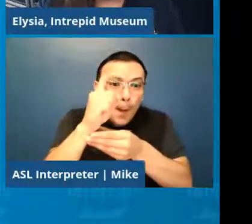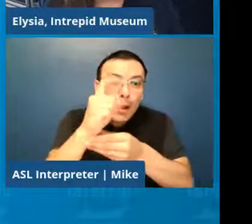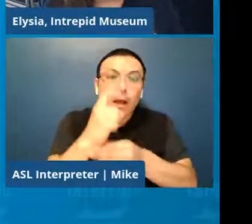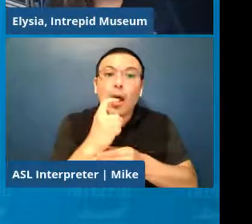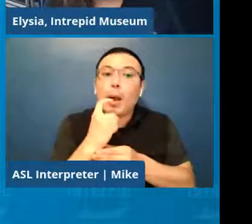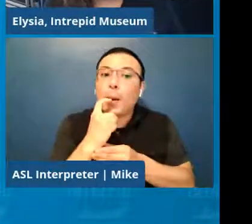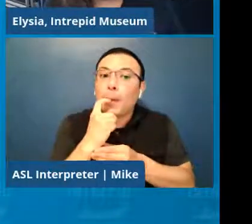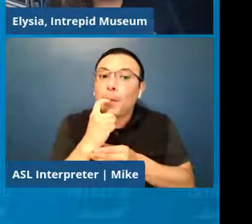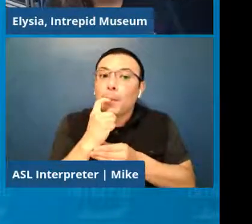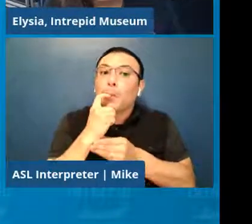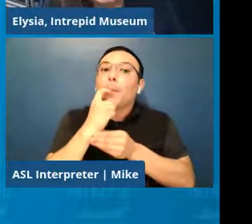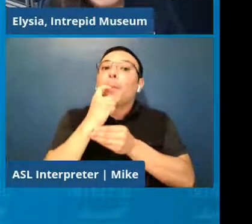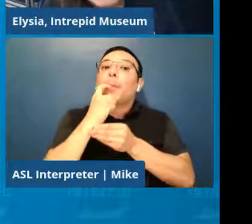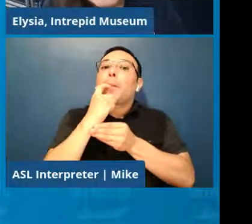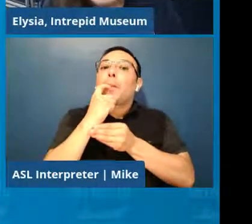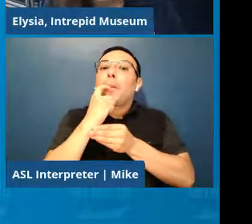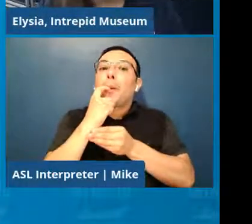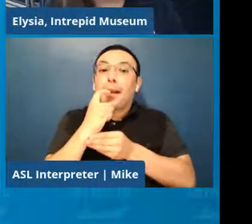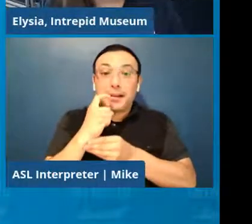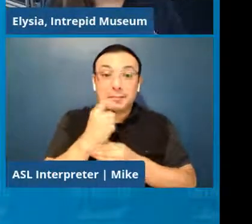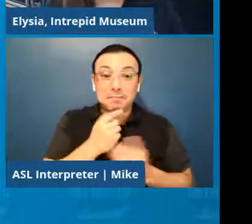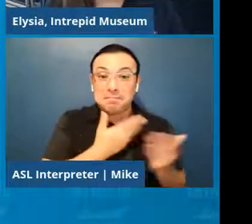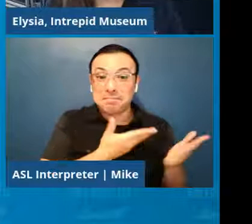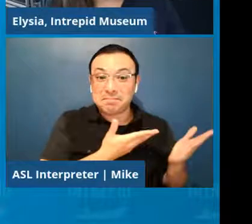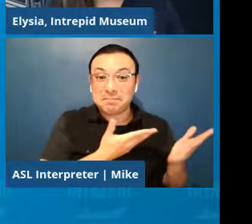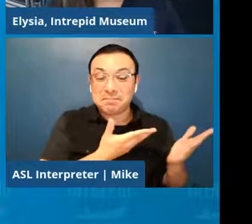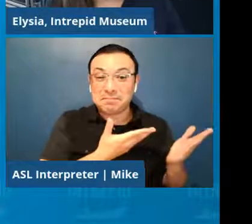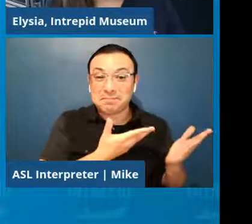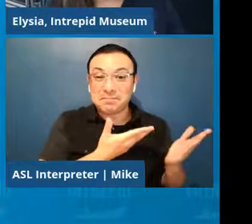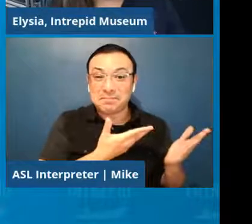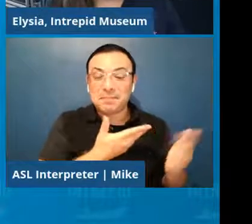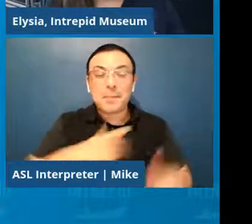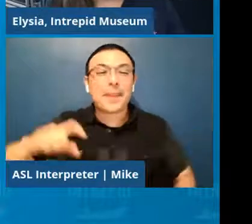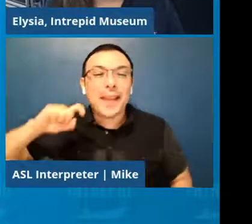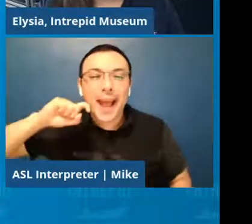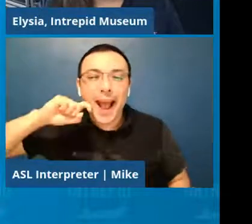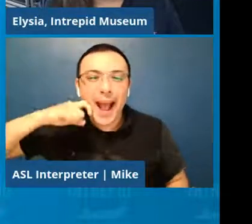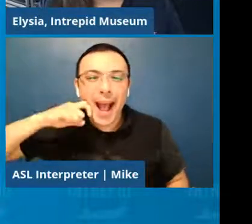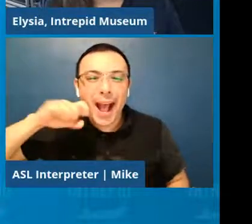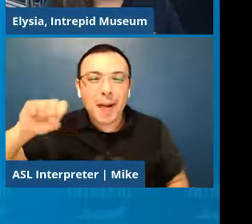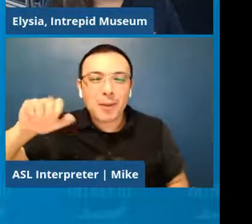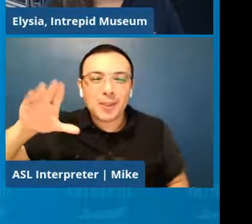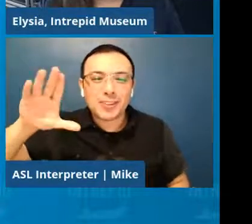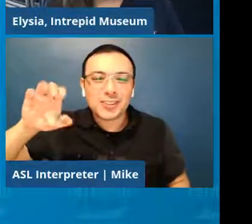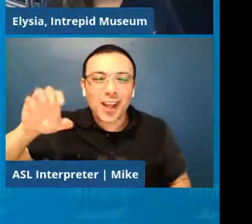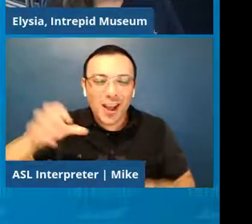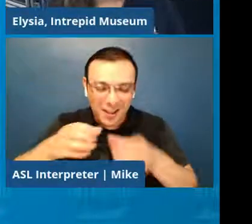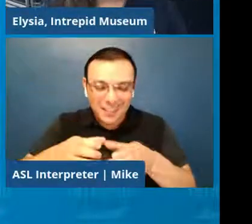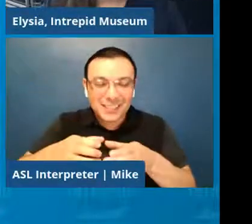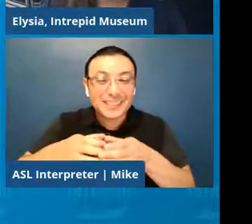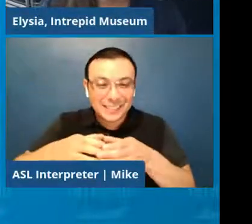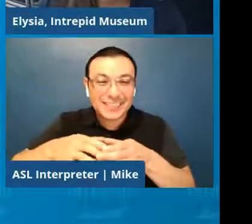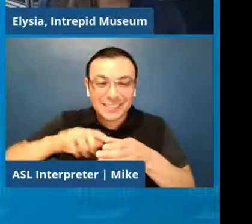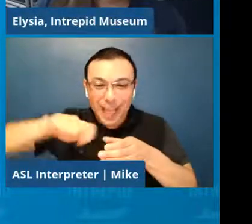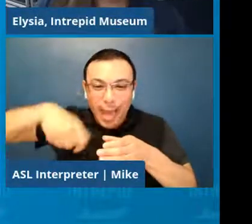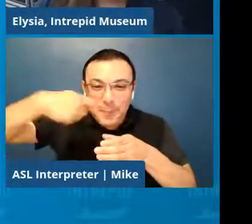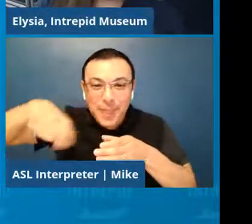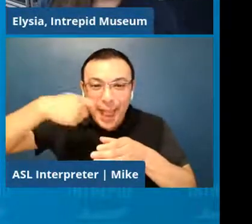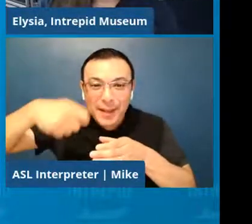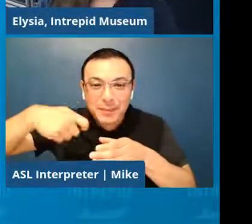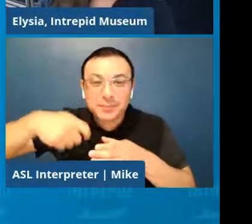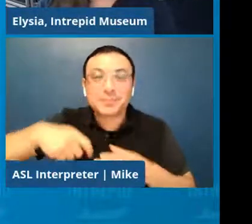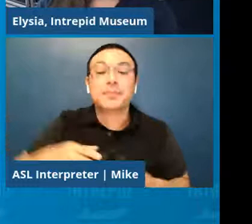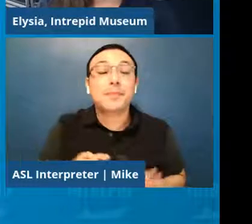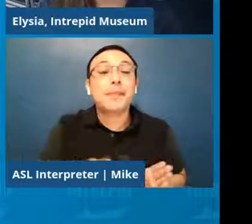he did have, in fact, applesauce in a tube that you can see on the left. There is that same container, and pureed beef